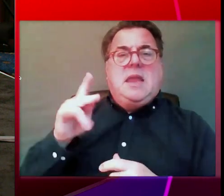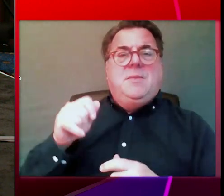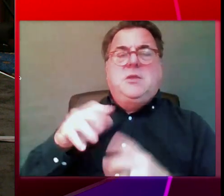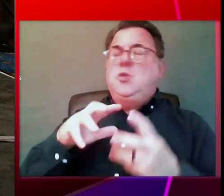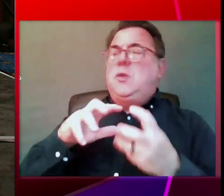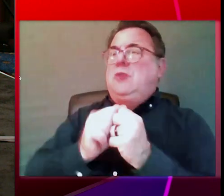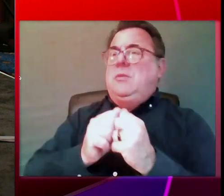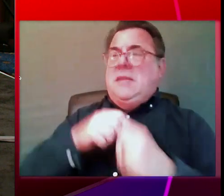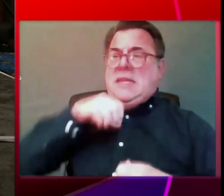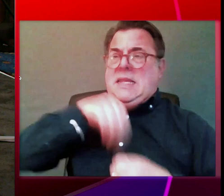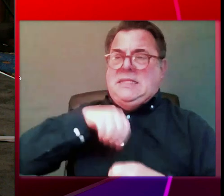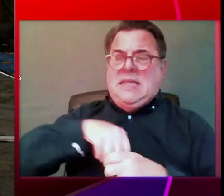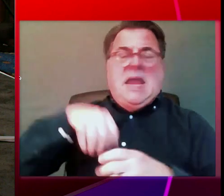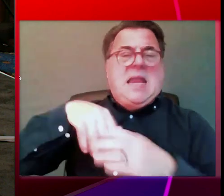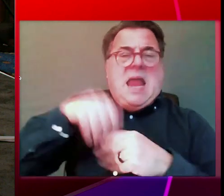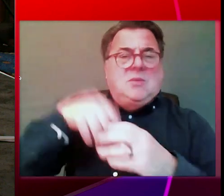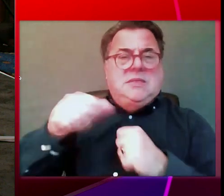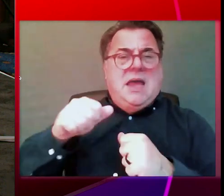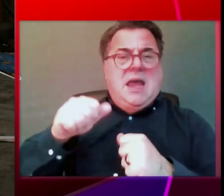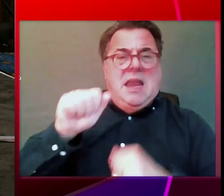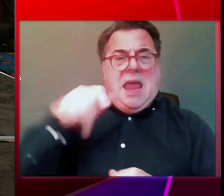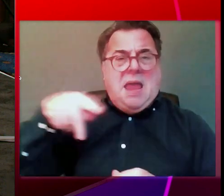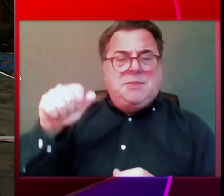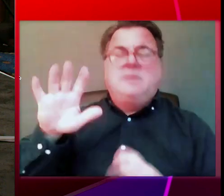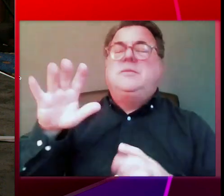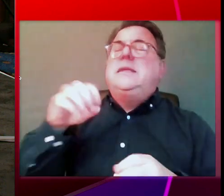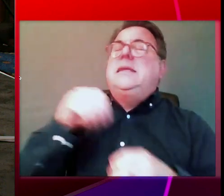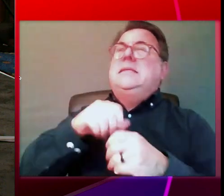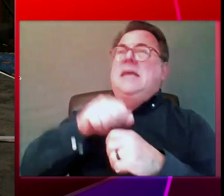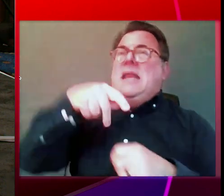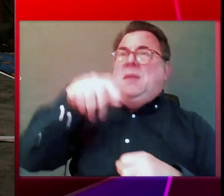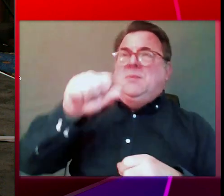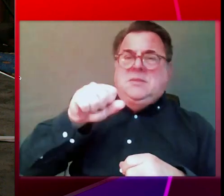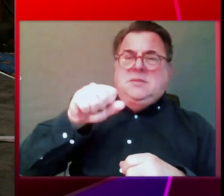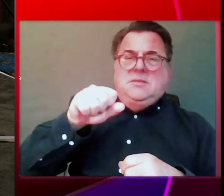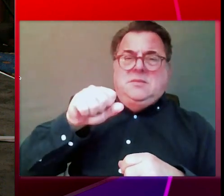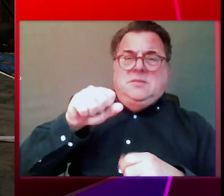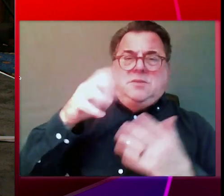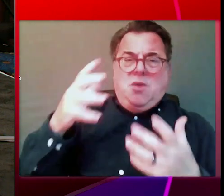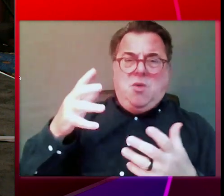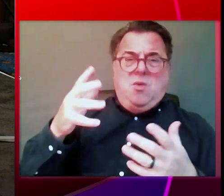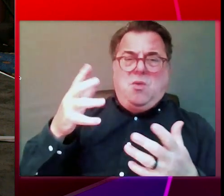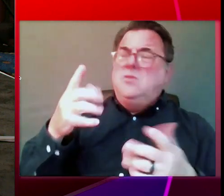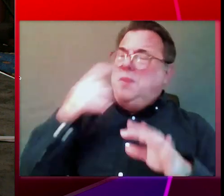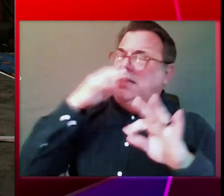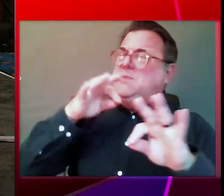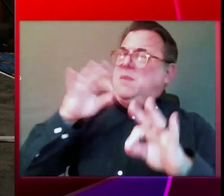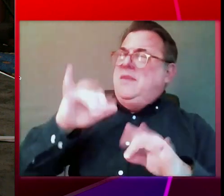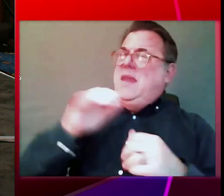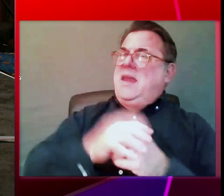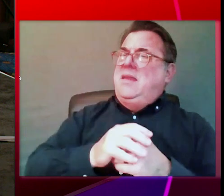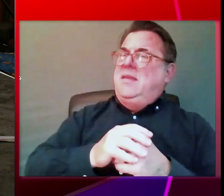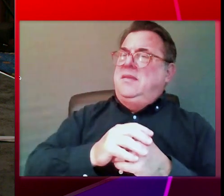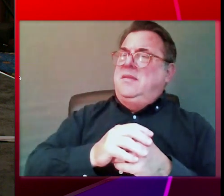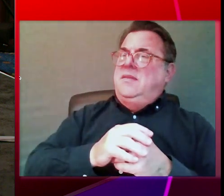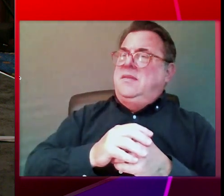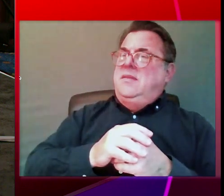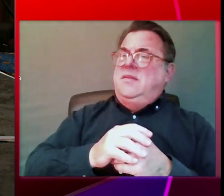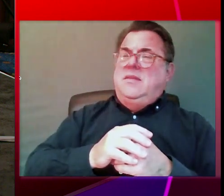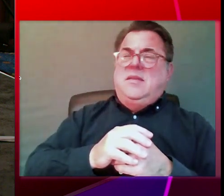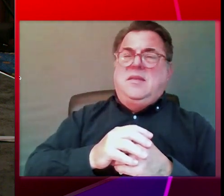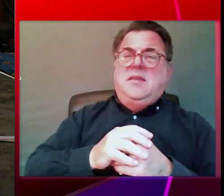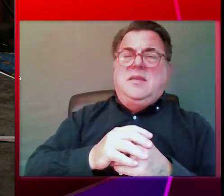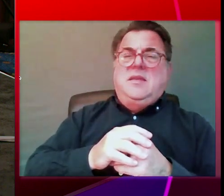and outside inside applications yourself with calls to KMS. Is